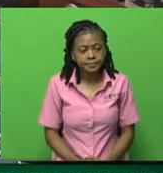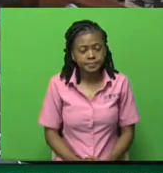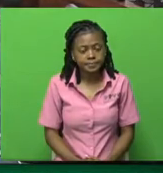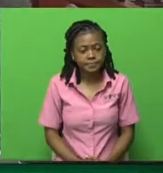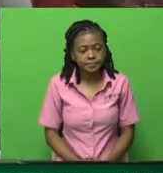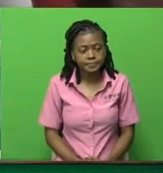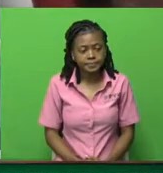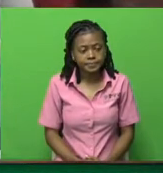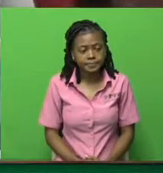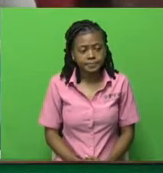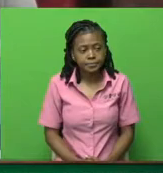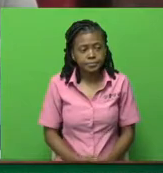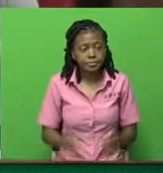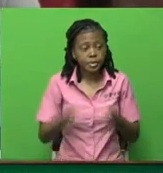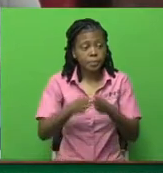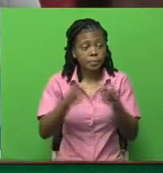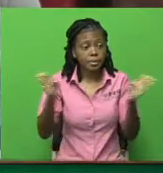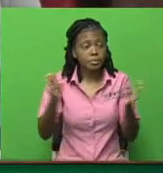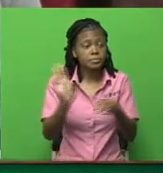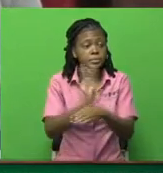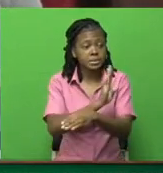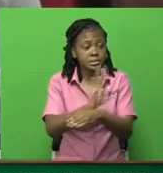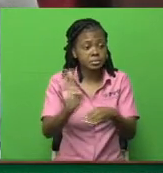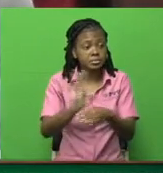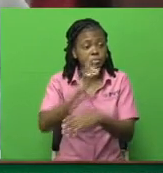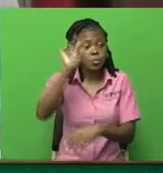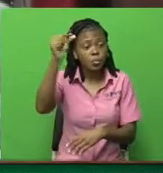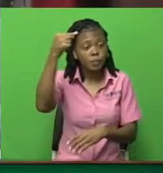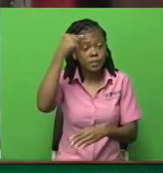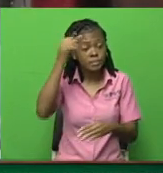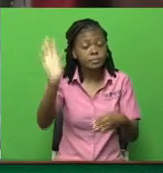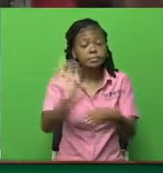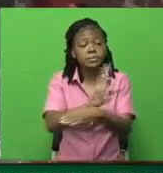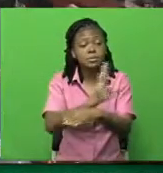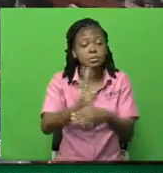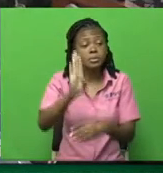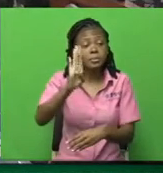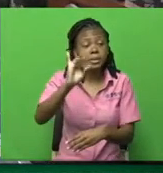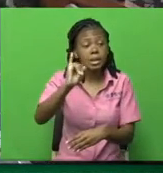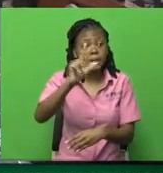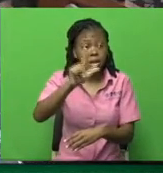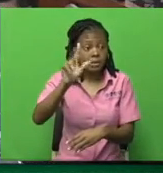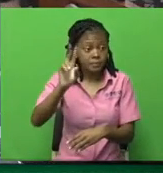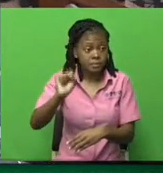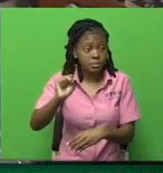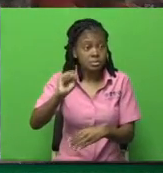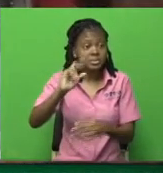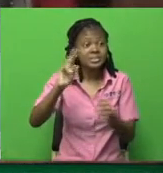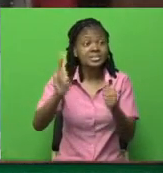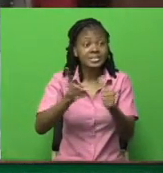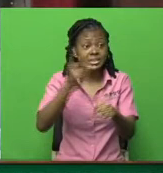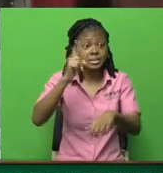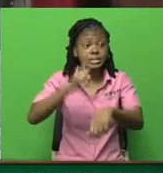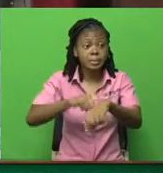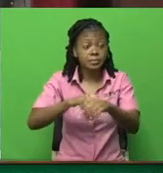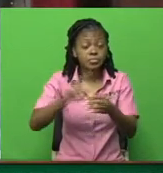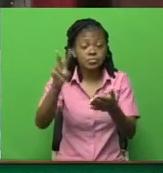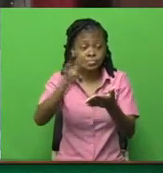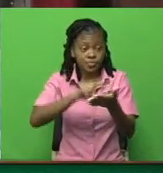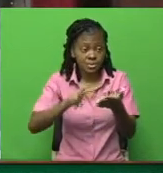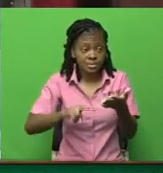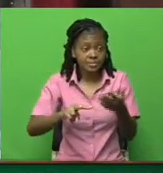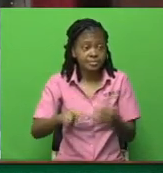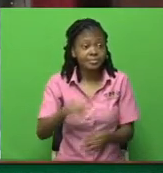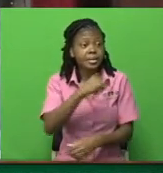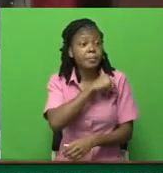public business government business Bills second reading yeah honorable members